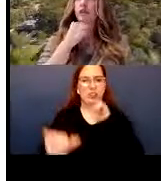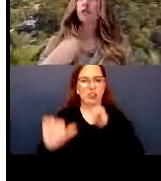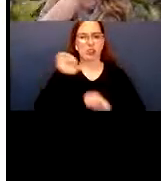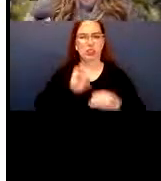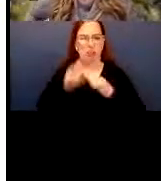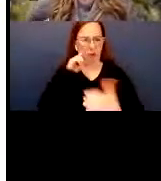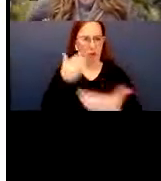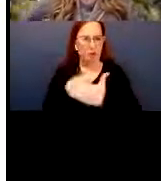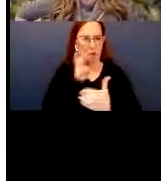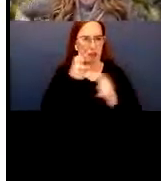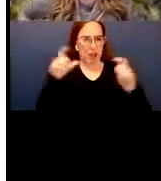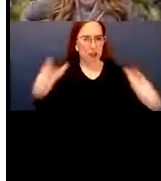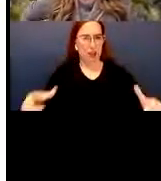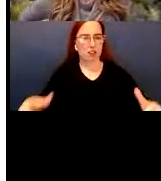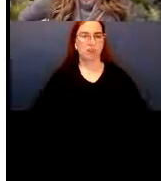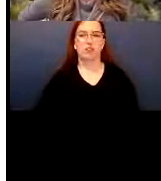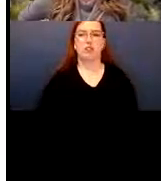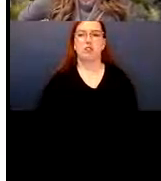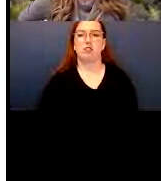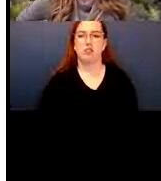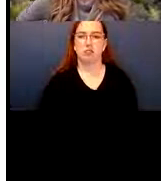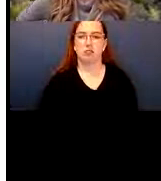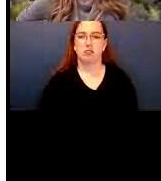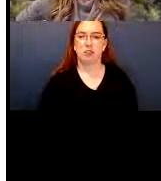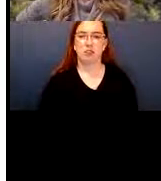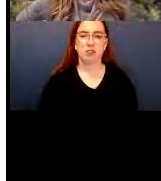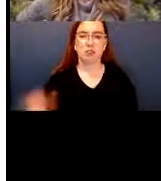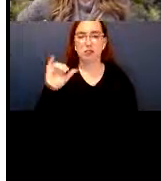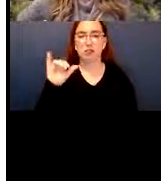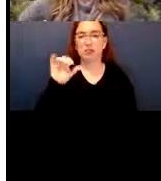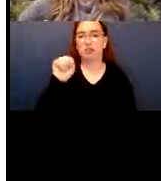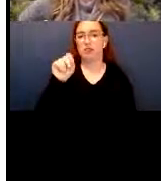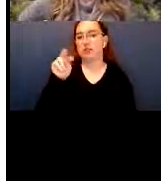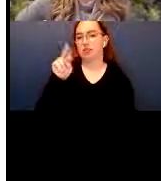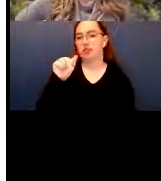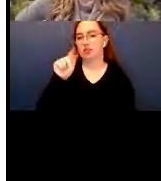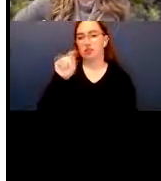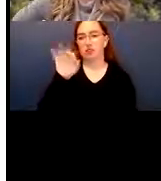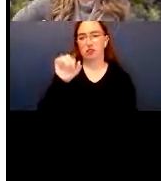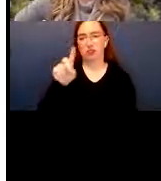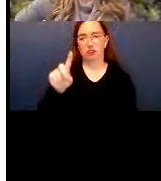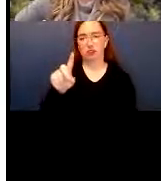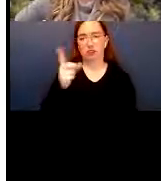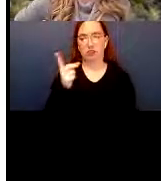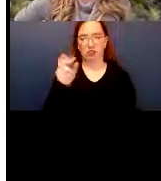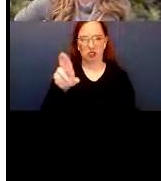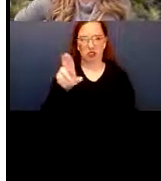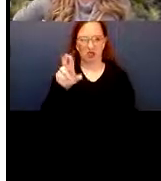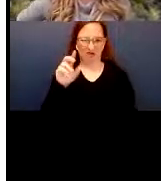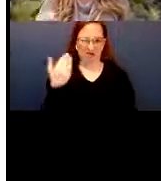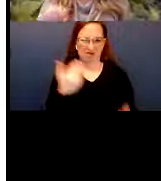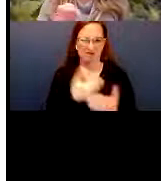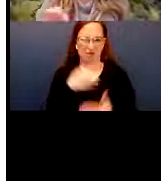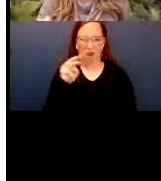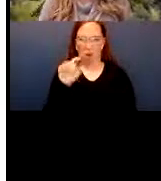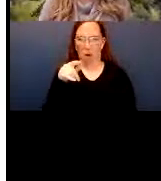lake. And we've realigned Stratford Drive on the west side of Mopac, close to the Nature and Science Center, thus